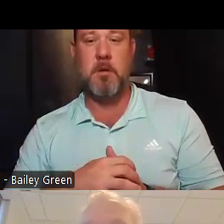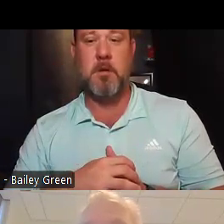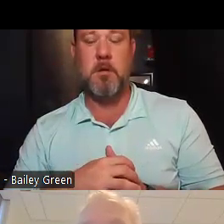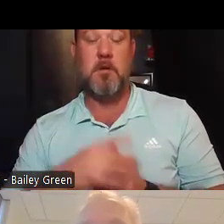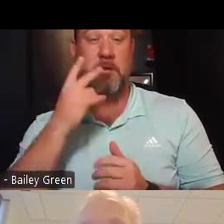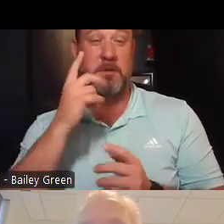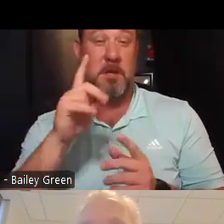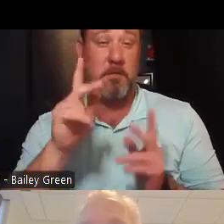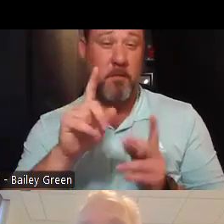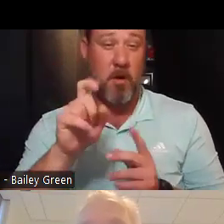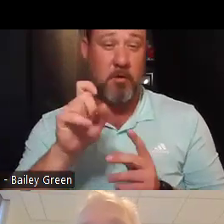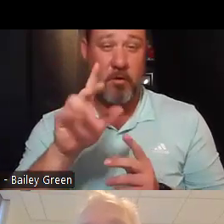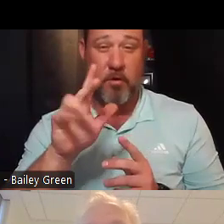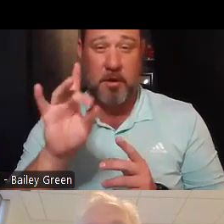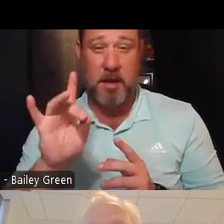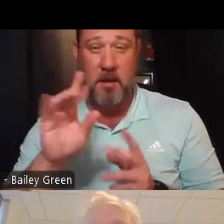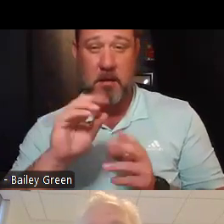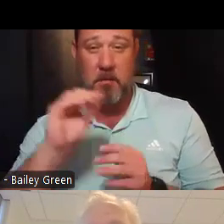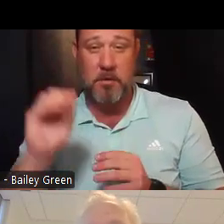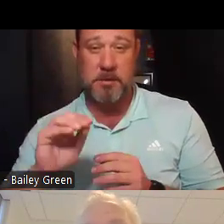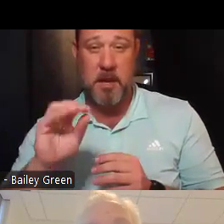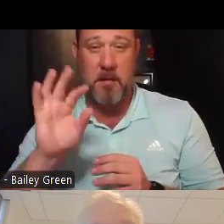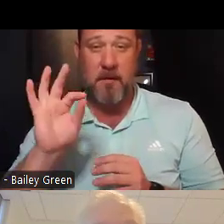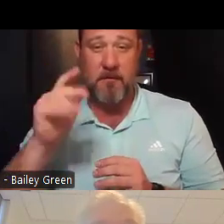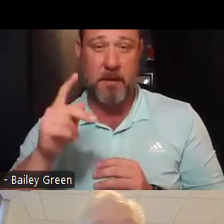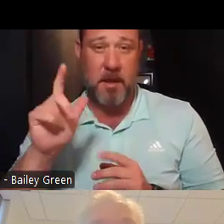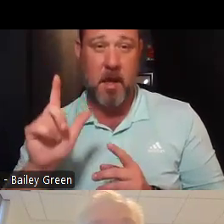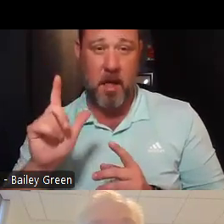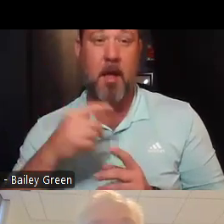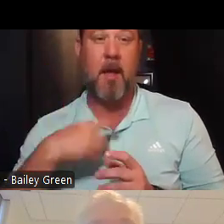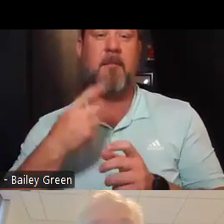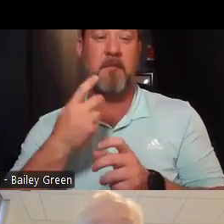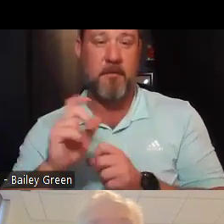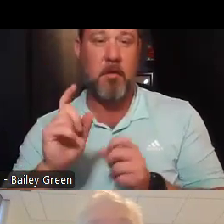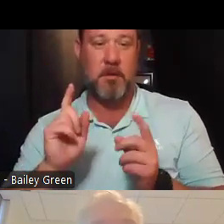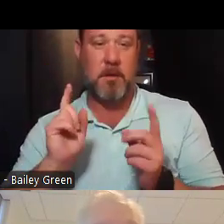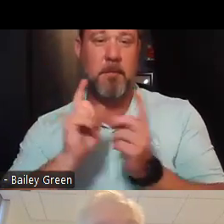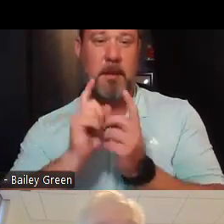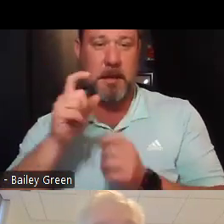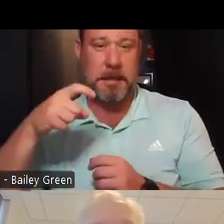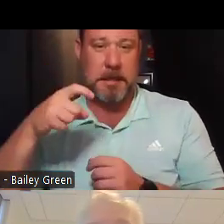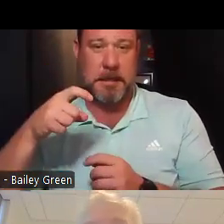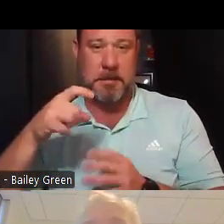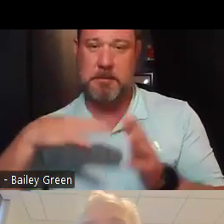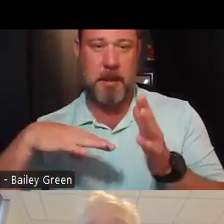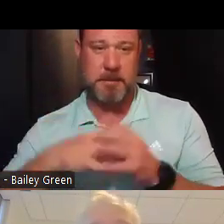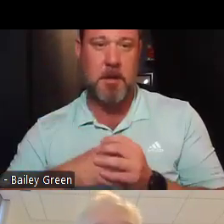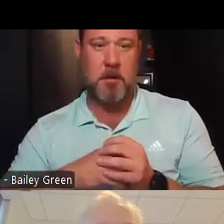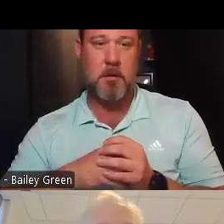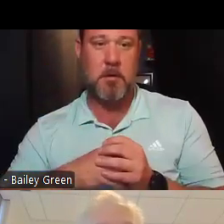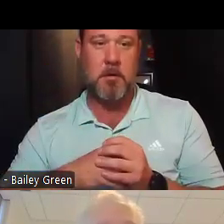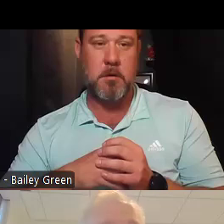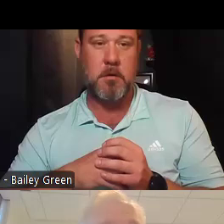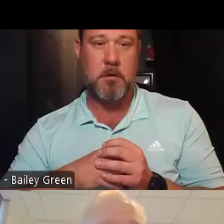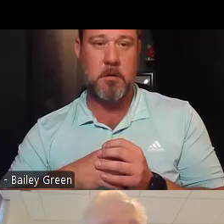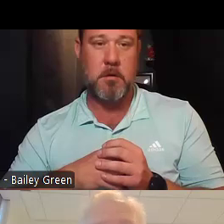with 138% of FPL would have difficulty meeting in general just their basic needs, and certainly